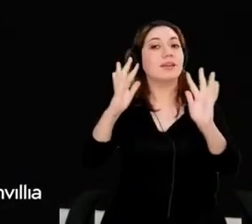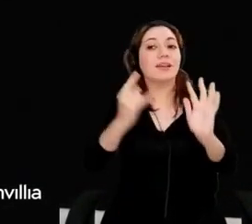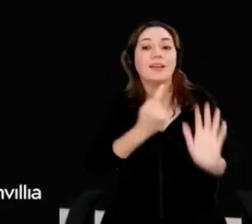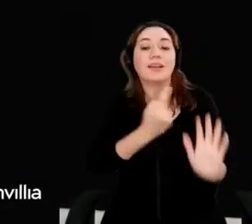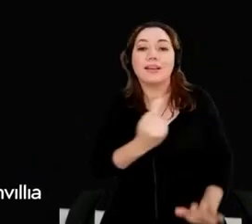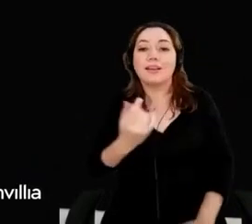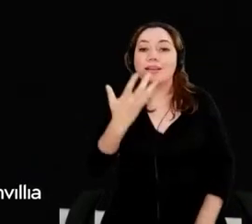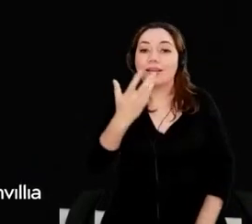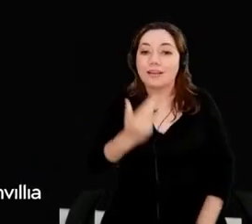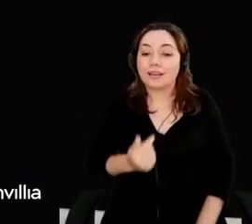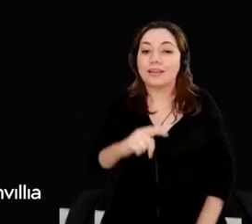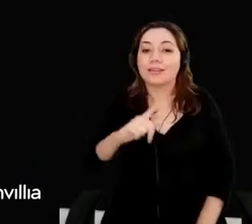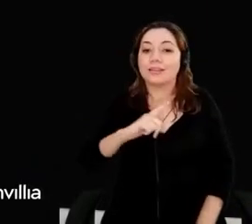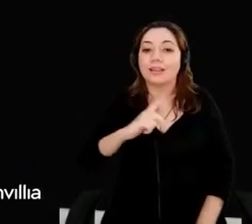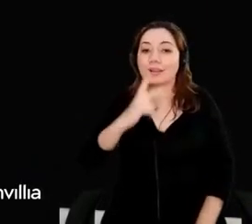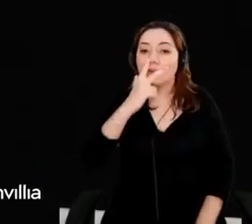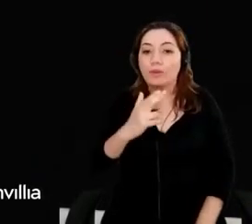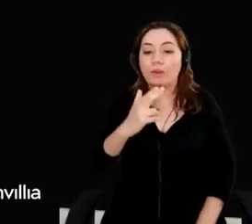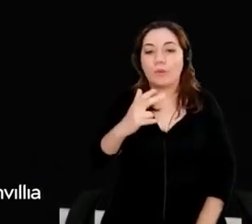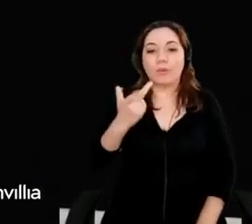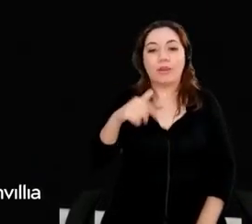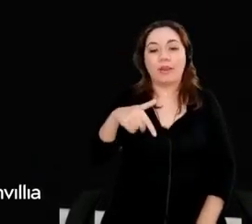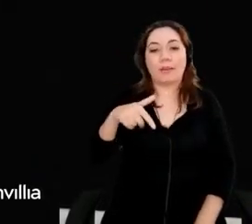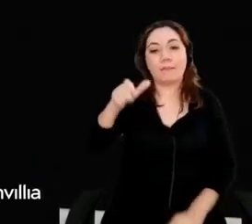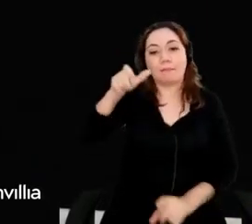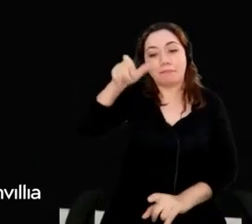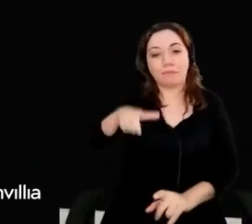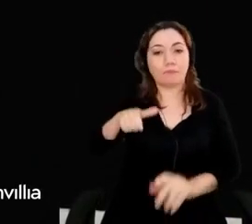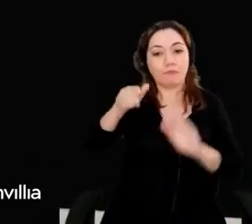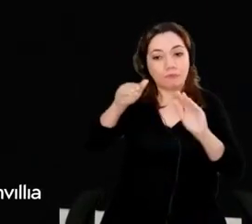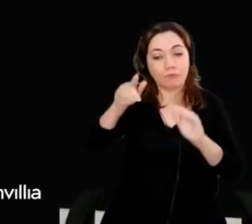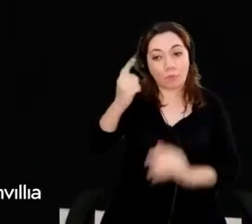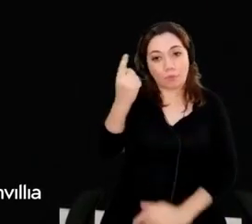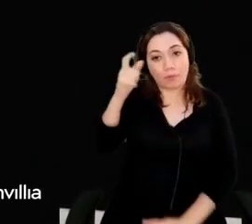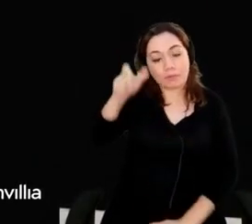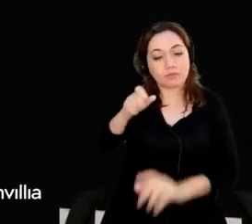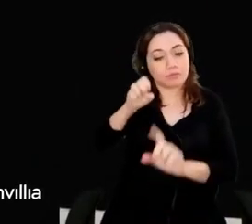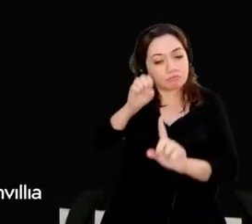tutor, maybe even an MIT or Harvard one.